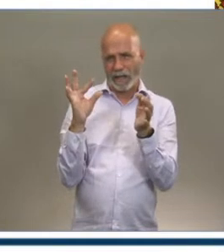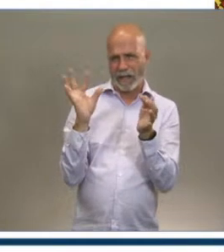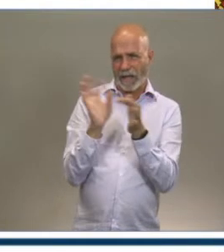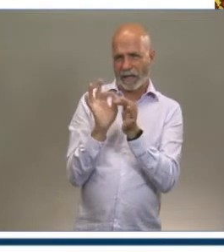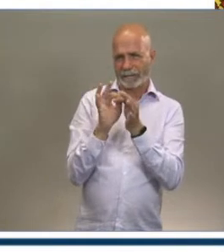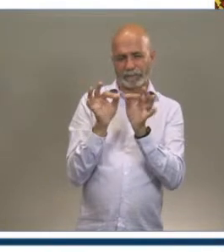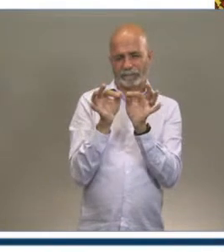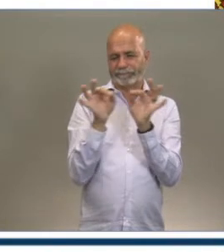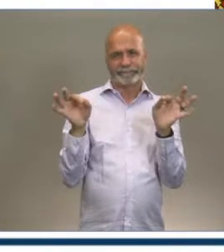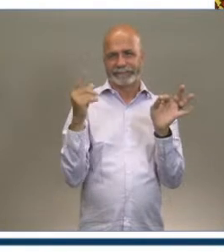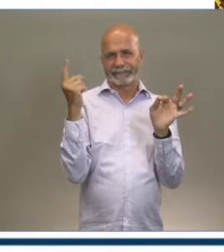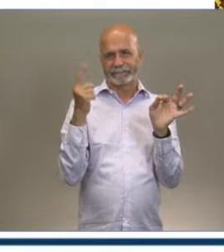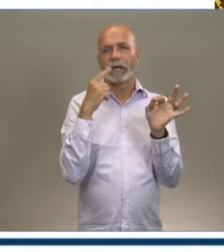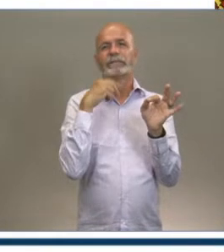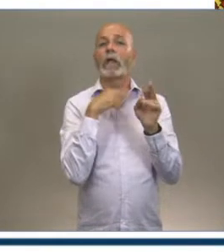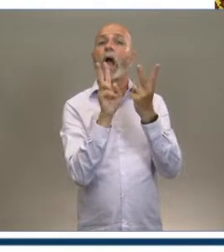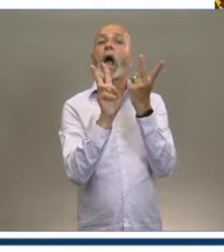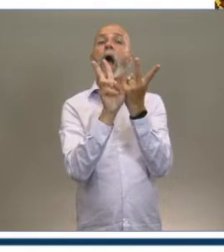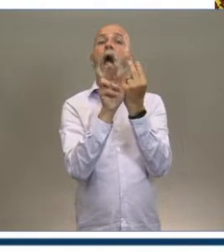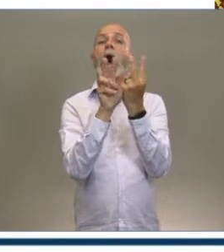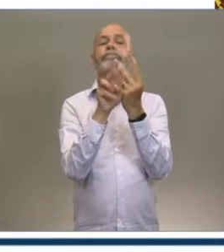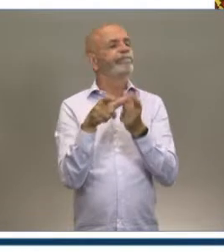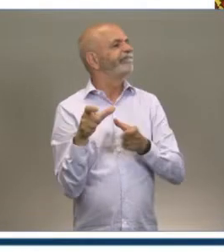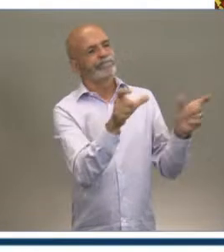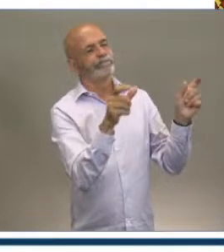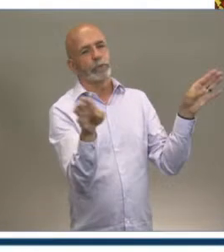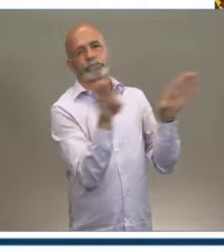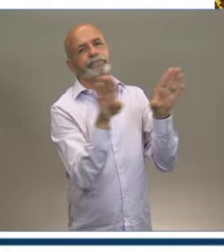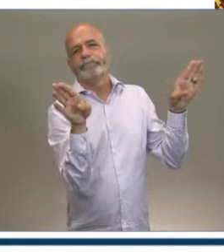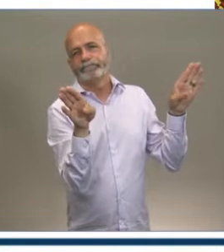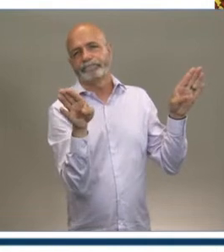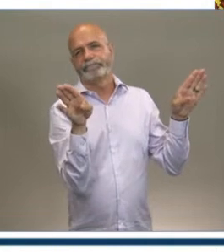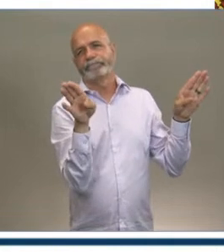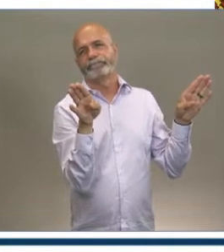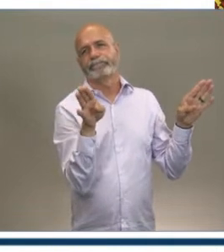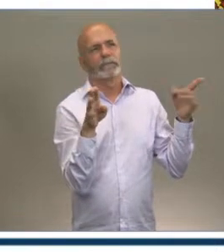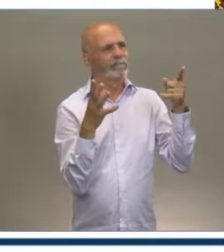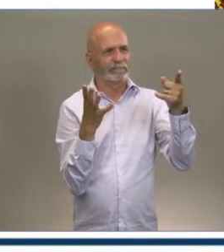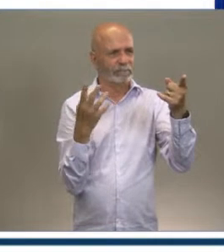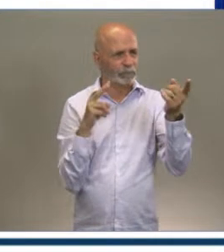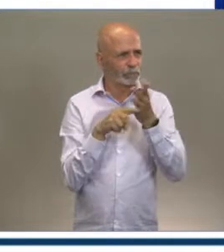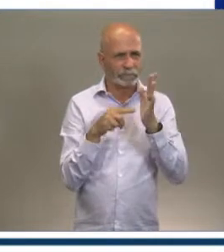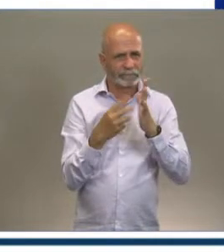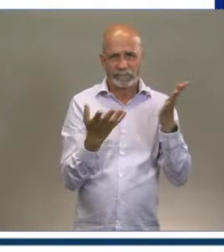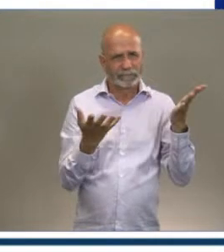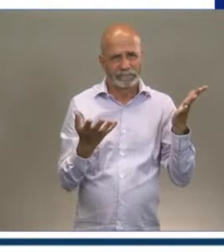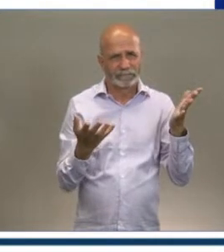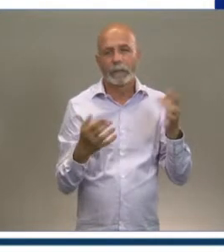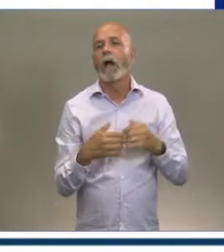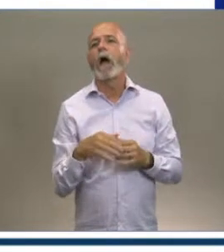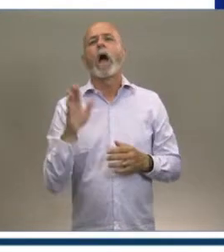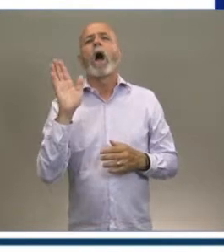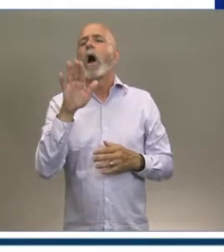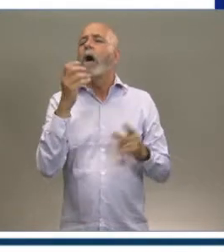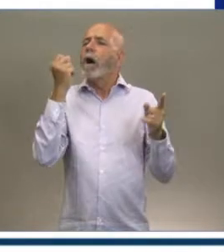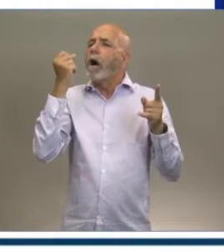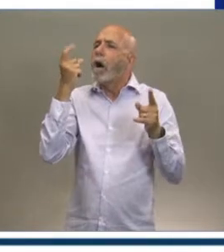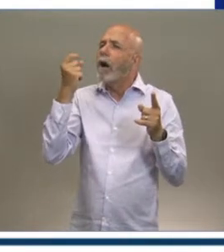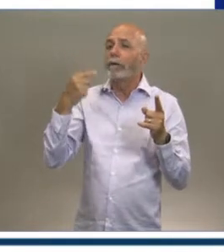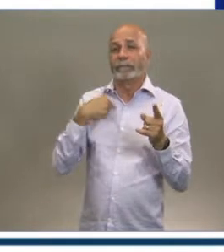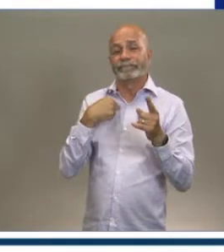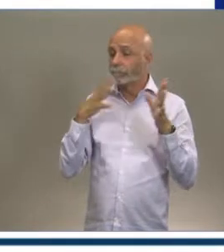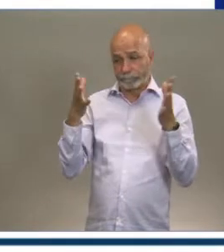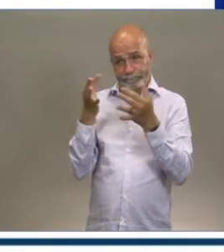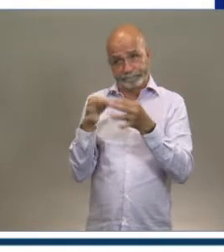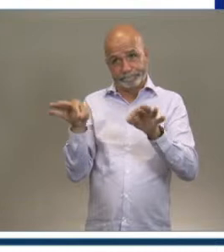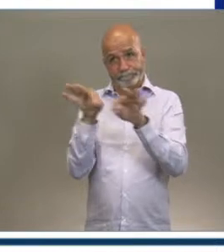Trans-Canada. Your thoughts on that? So we're going to continue to focus on protecting Nova Scotians, and this